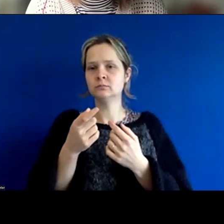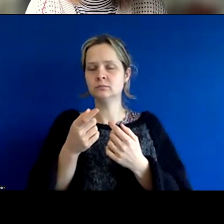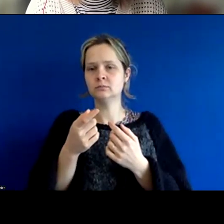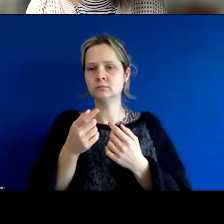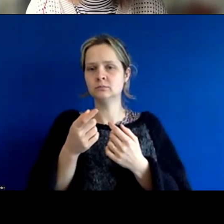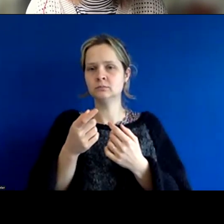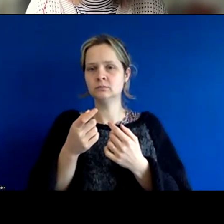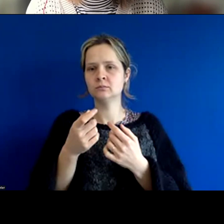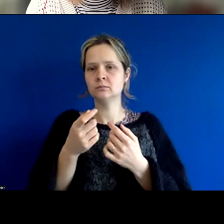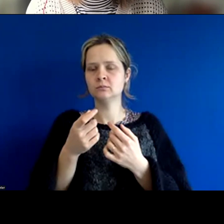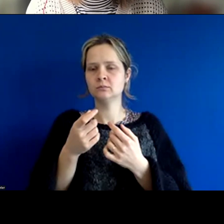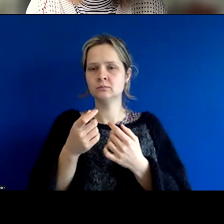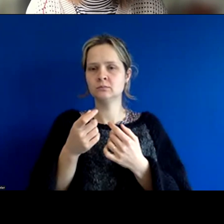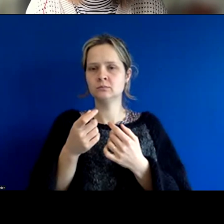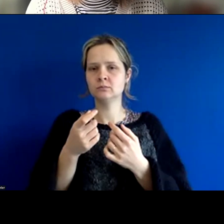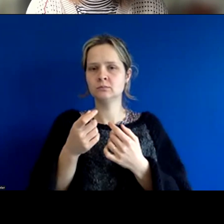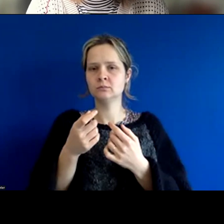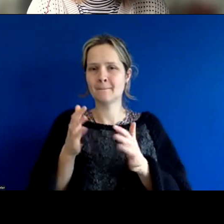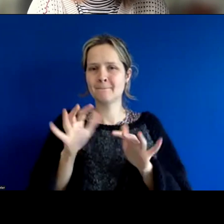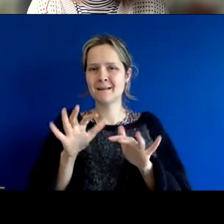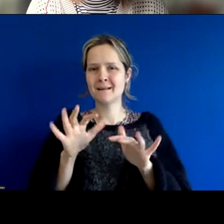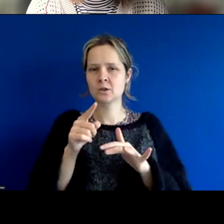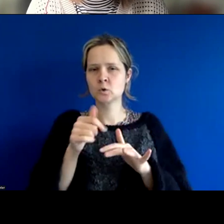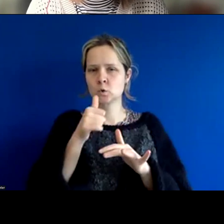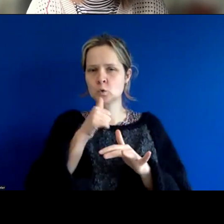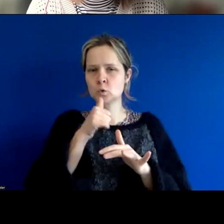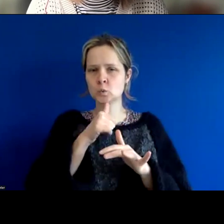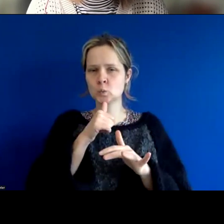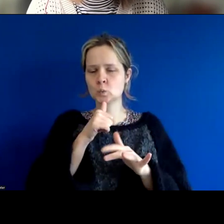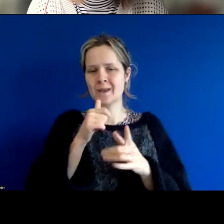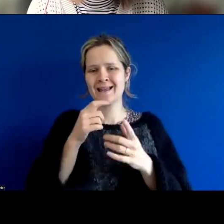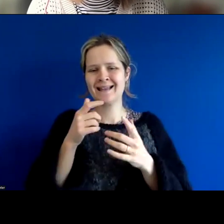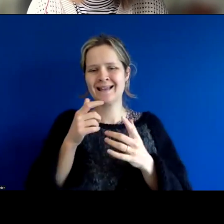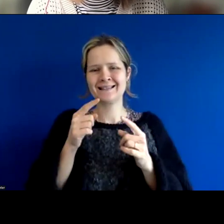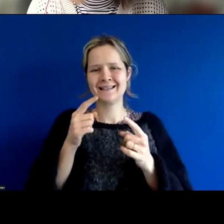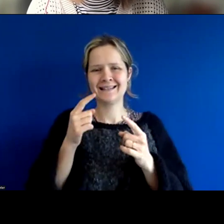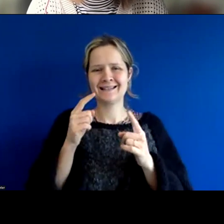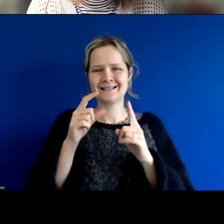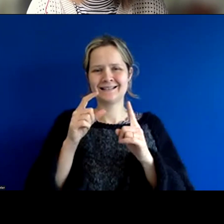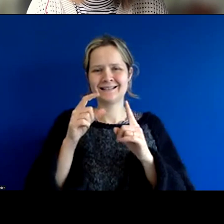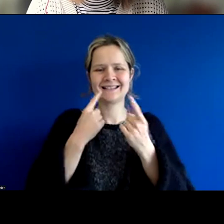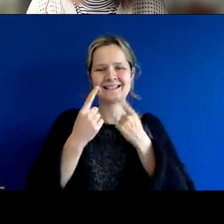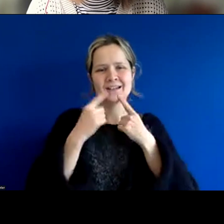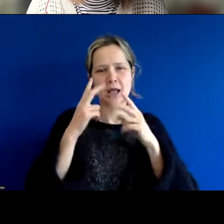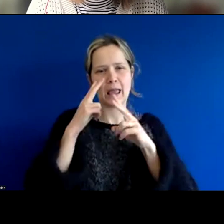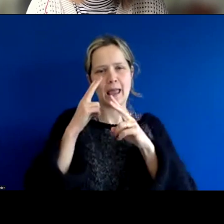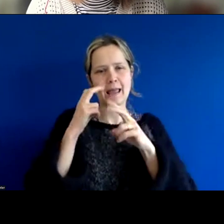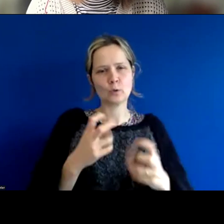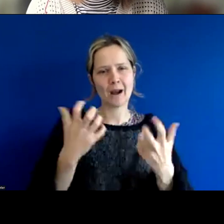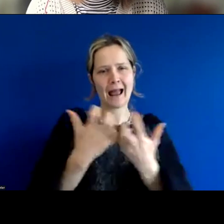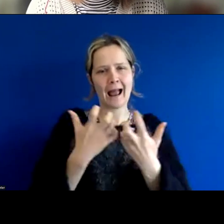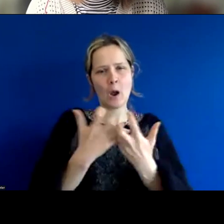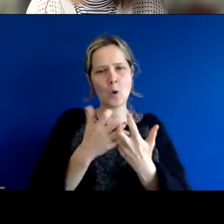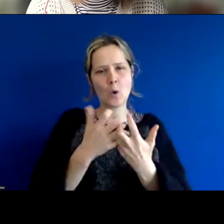think, how you might use the Data Explorer. It should take about 3 seconds. It's one